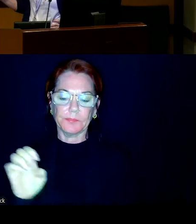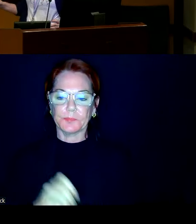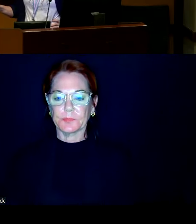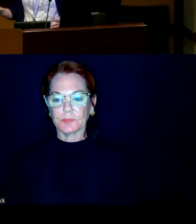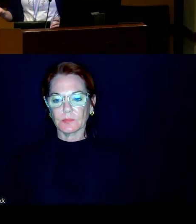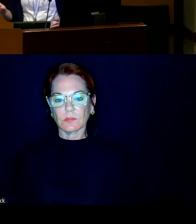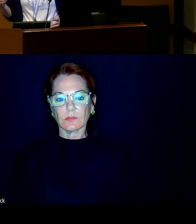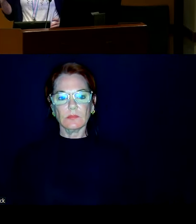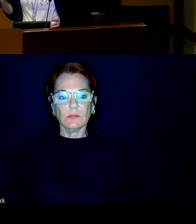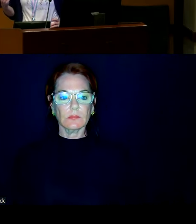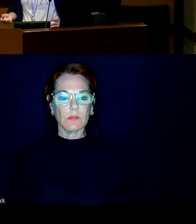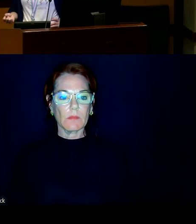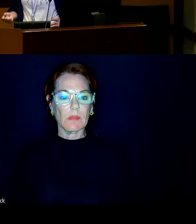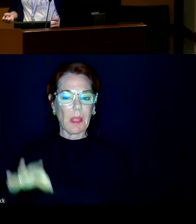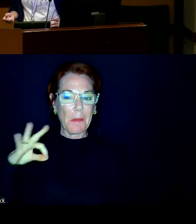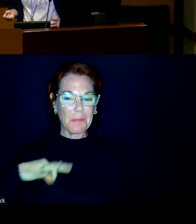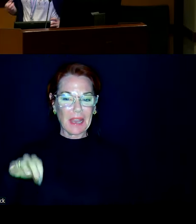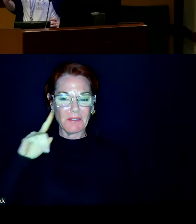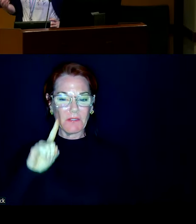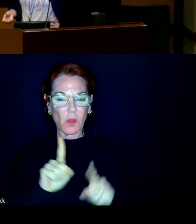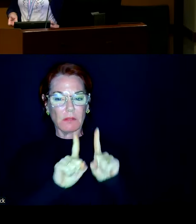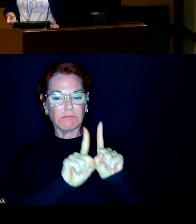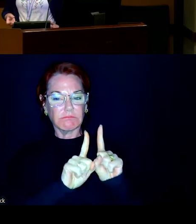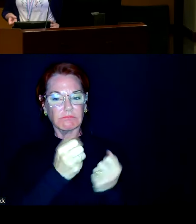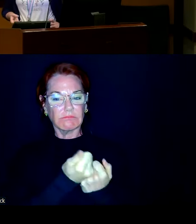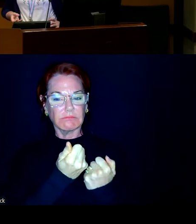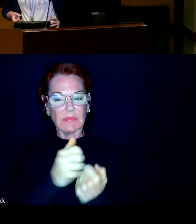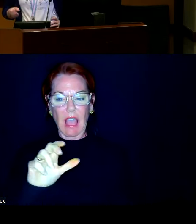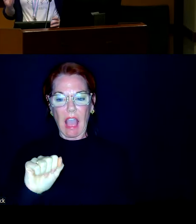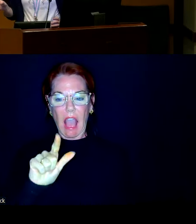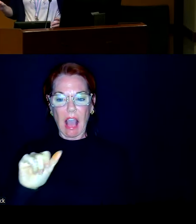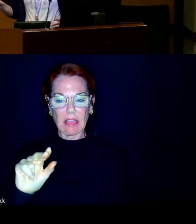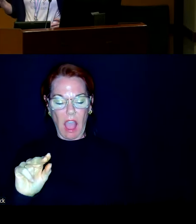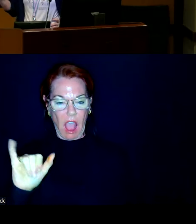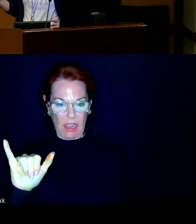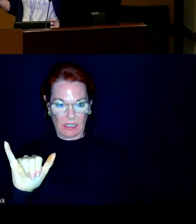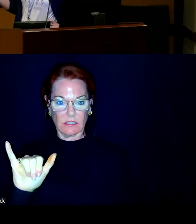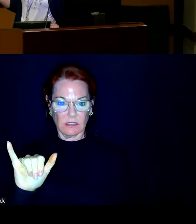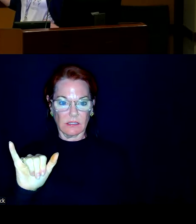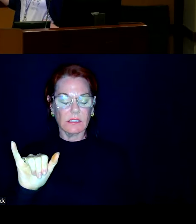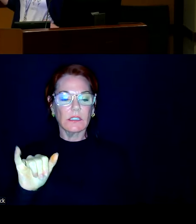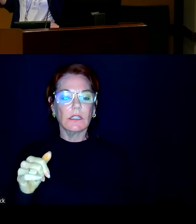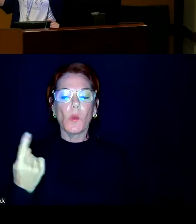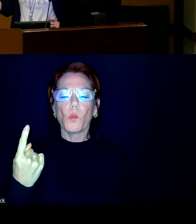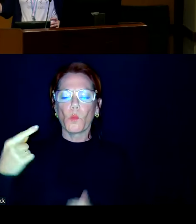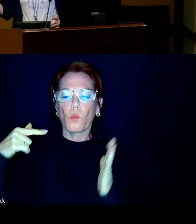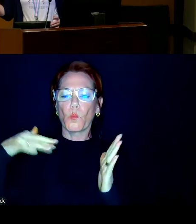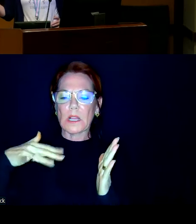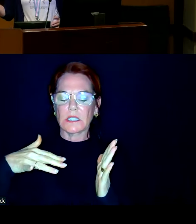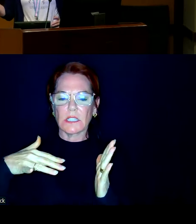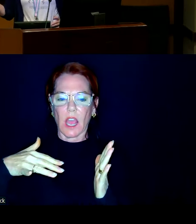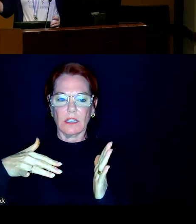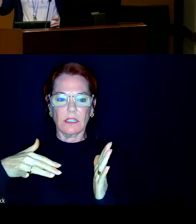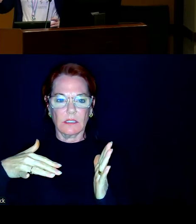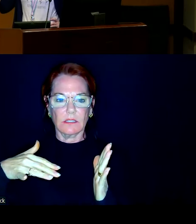The benefits of allyship are huge. There's not a ton of research out there, but the one study that looked at kids in